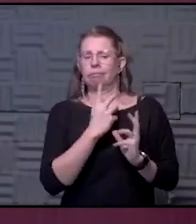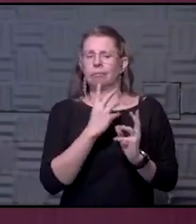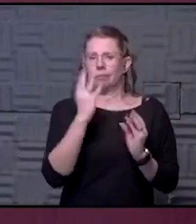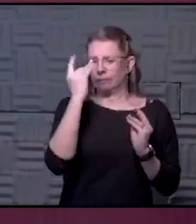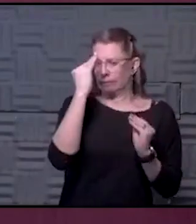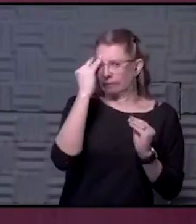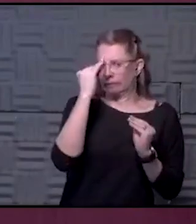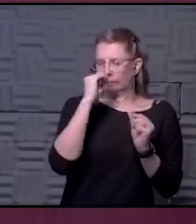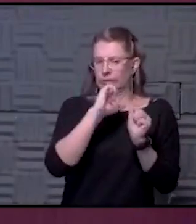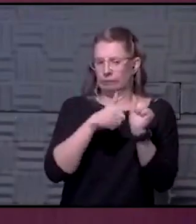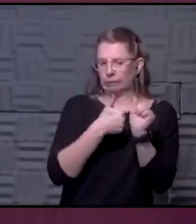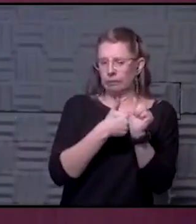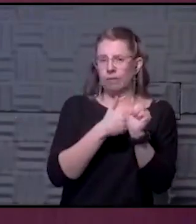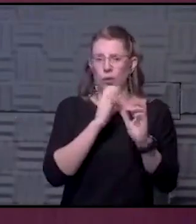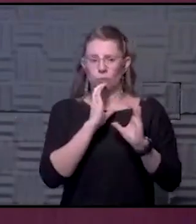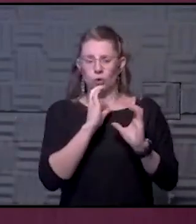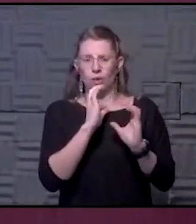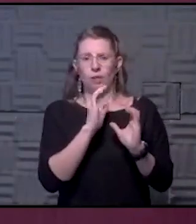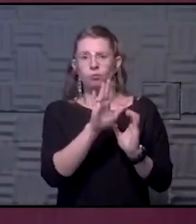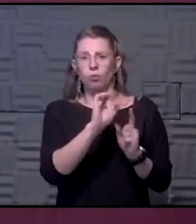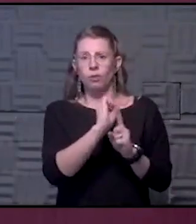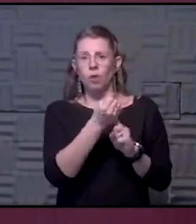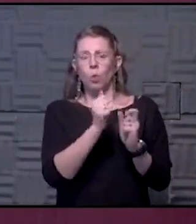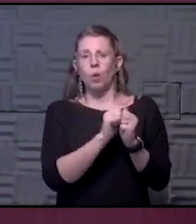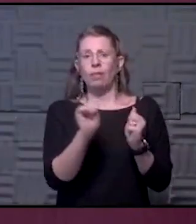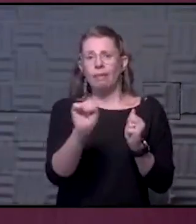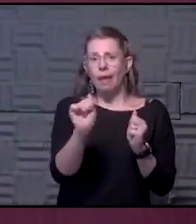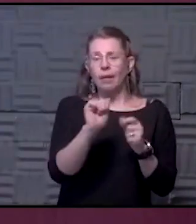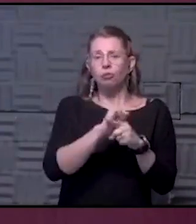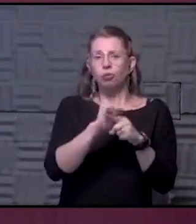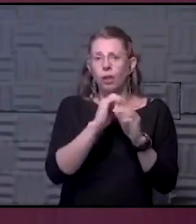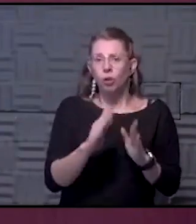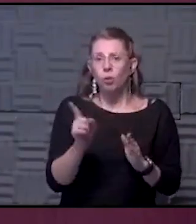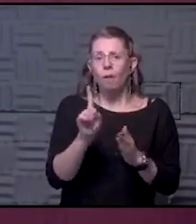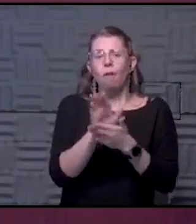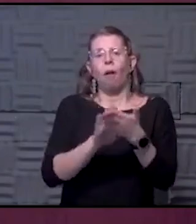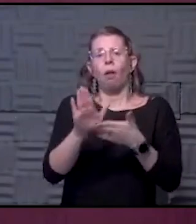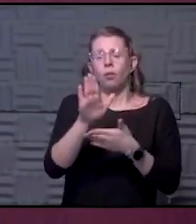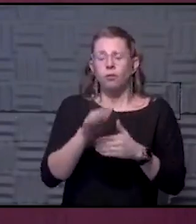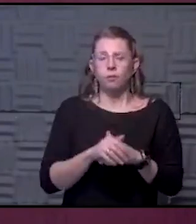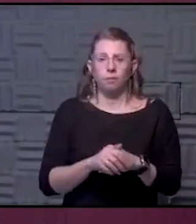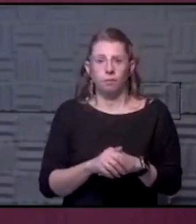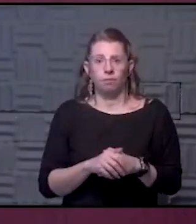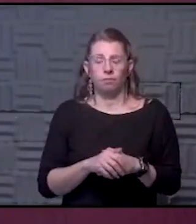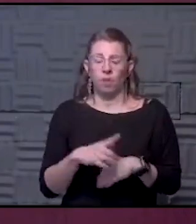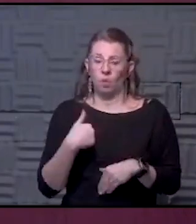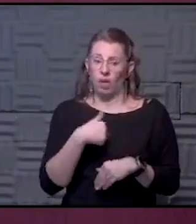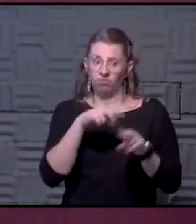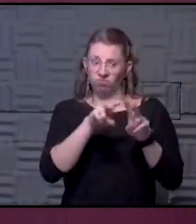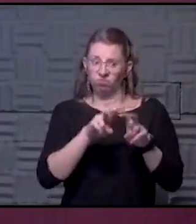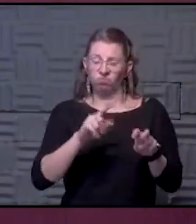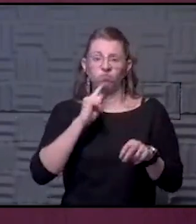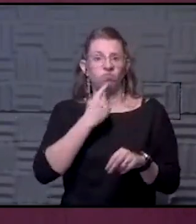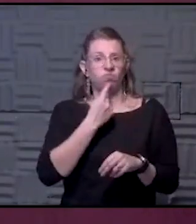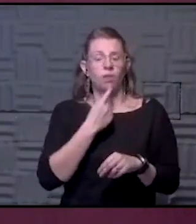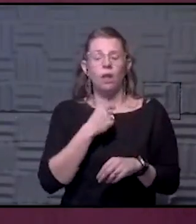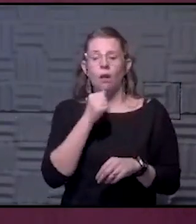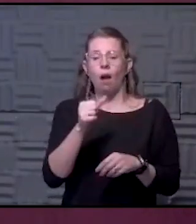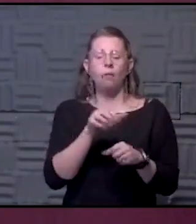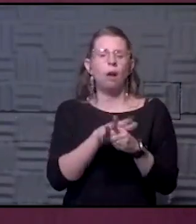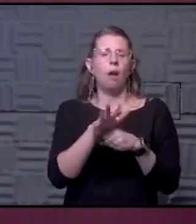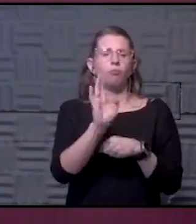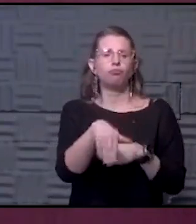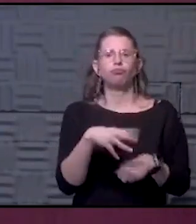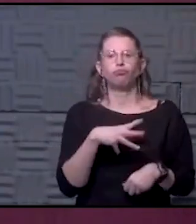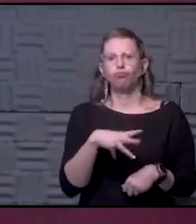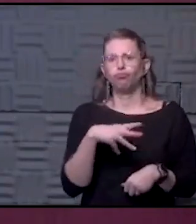conjunction with obviously communication, in your case with the athletic trainer at the college, and we take it seriously. It's not enough to say, oh, well,